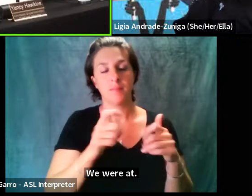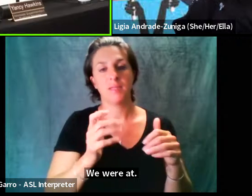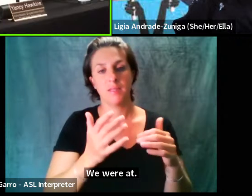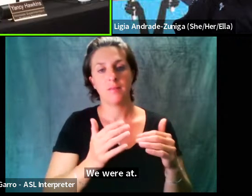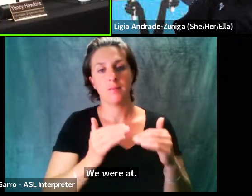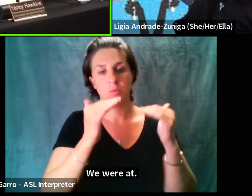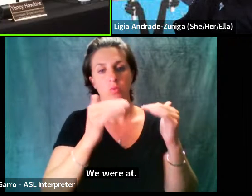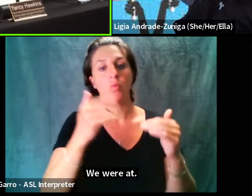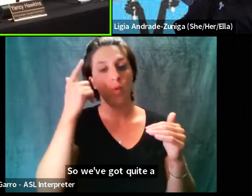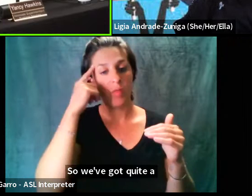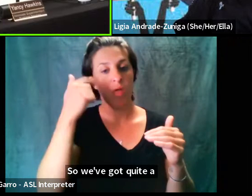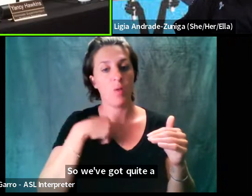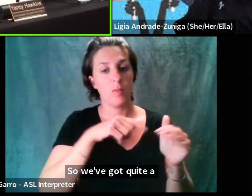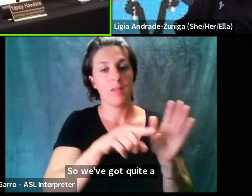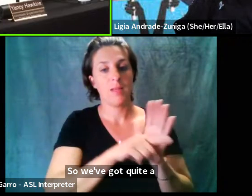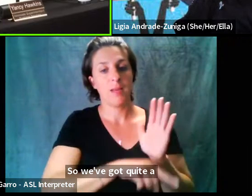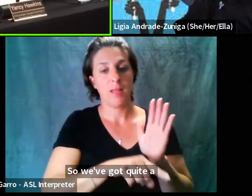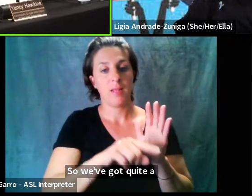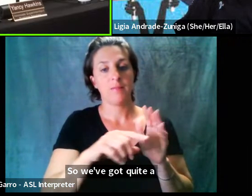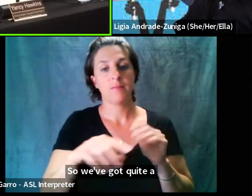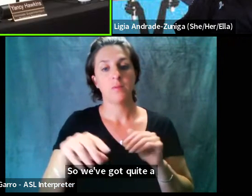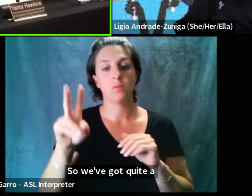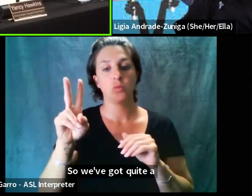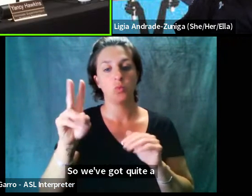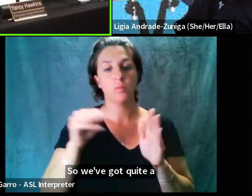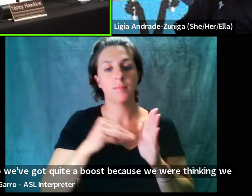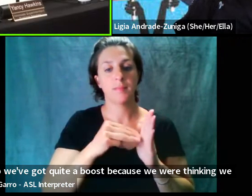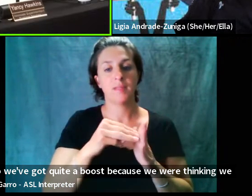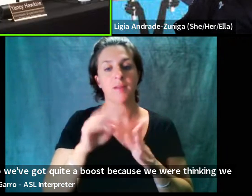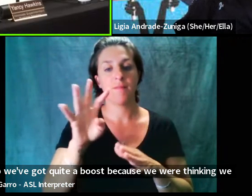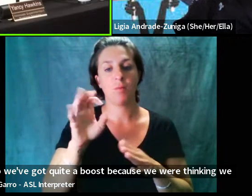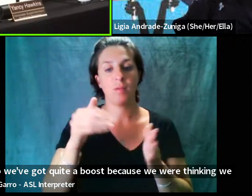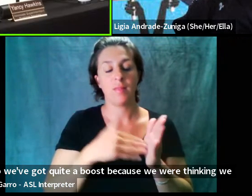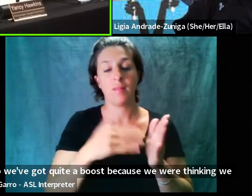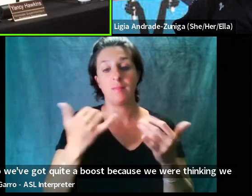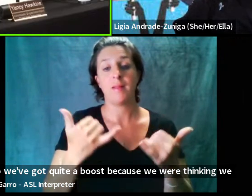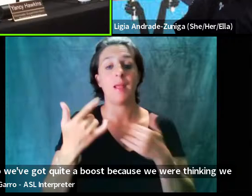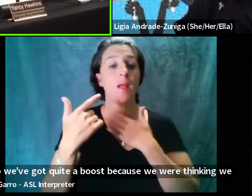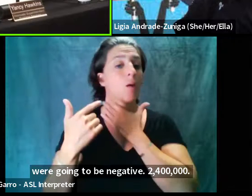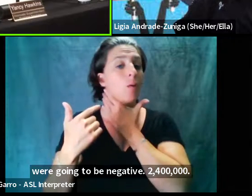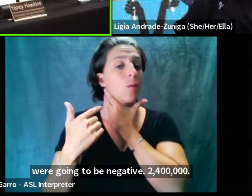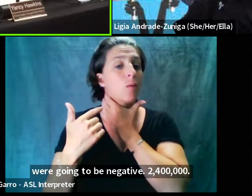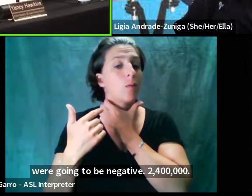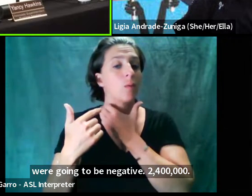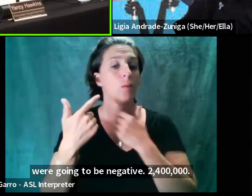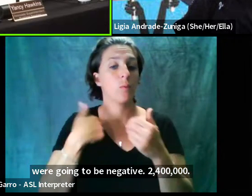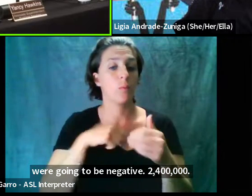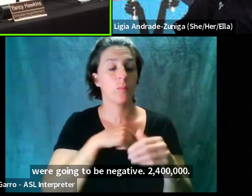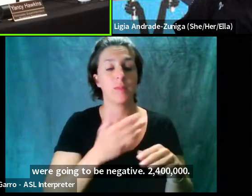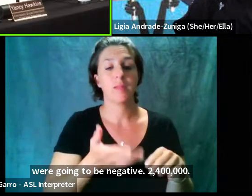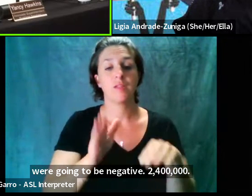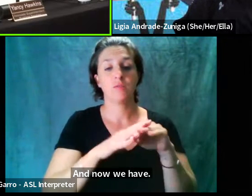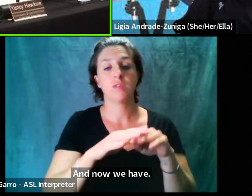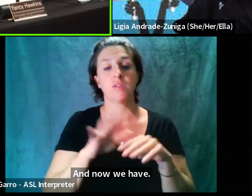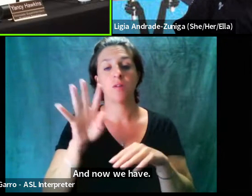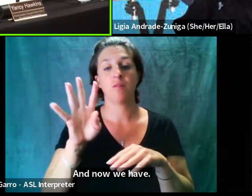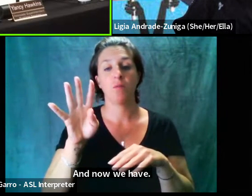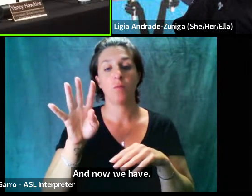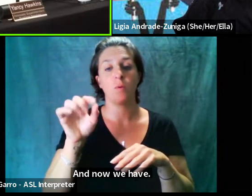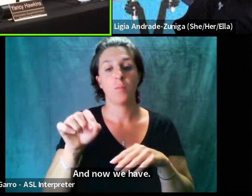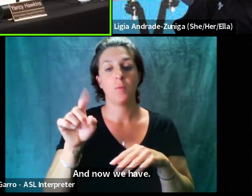thinking we were going to be negative 2,400,000, and now we have an increase of 4.1